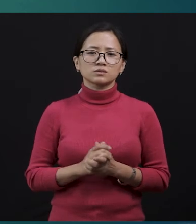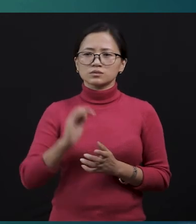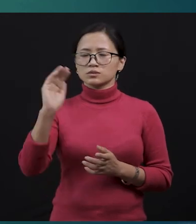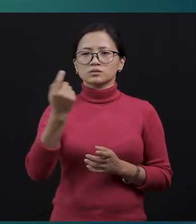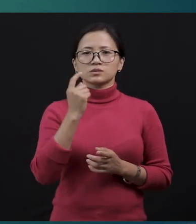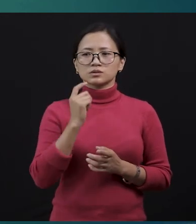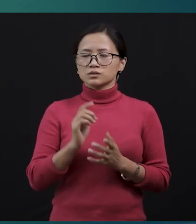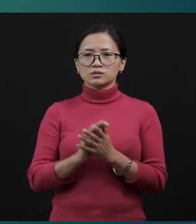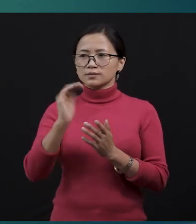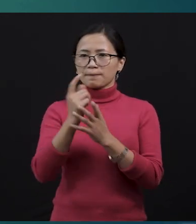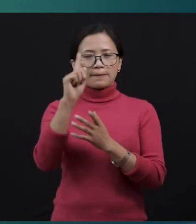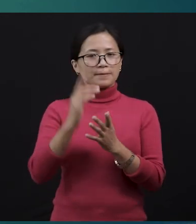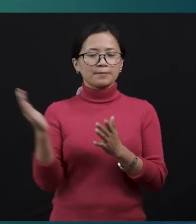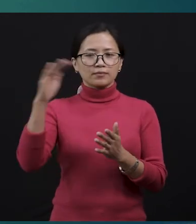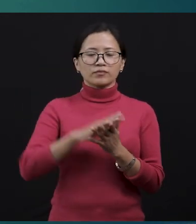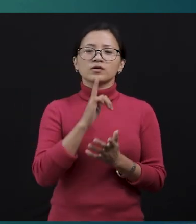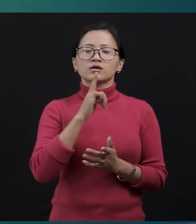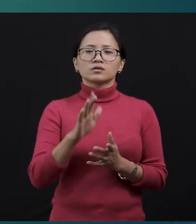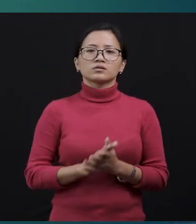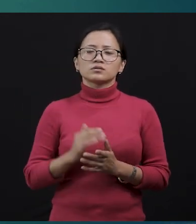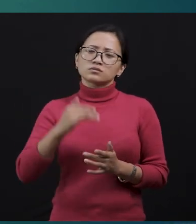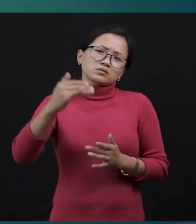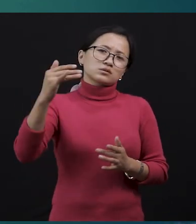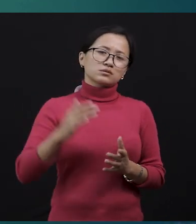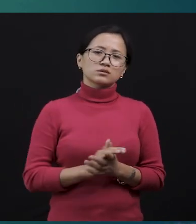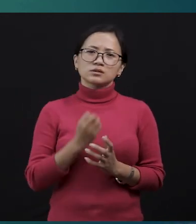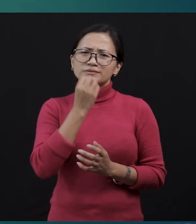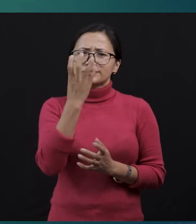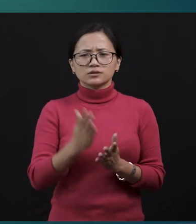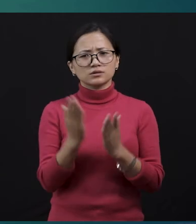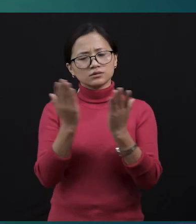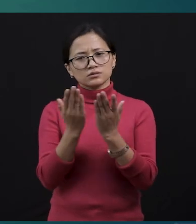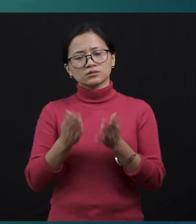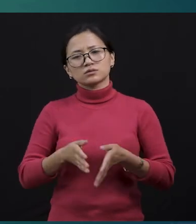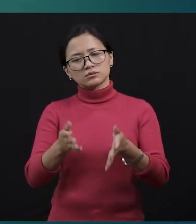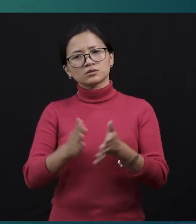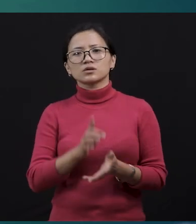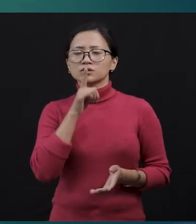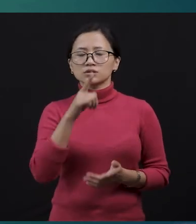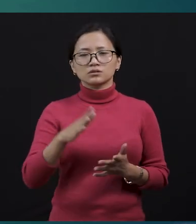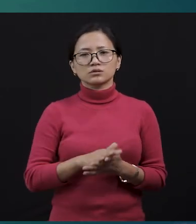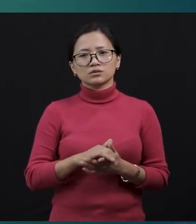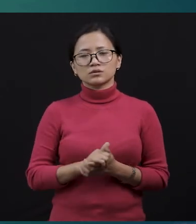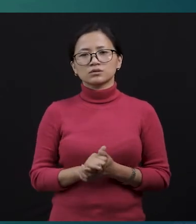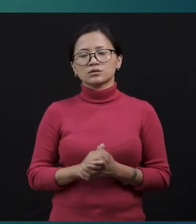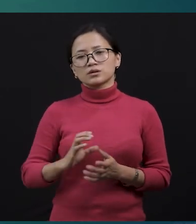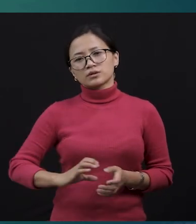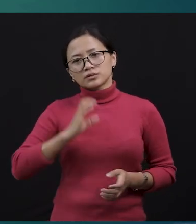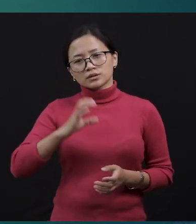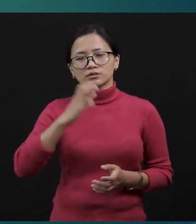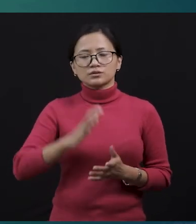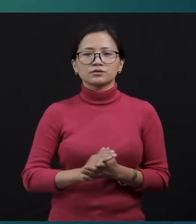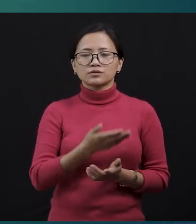if someone comes and tell you that it is so and so, it is easy if you study this way, I'm sure that would be an encouragement